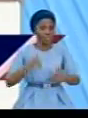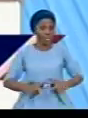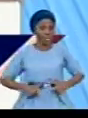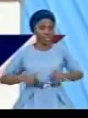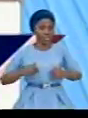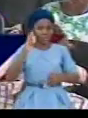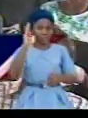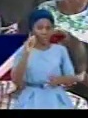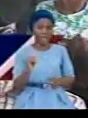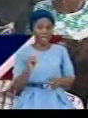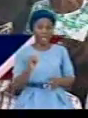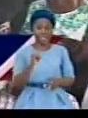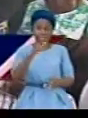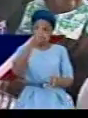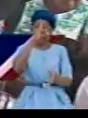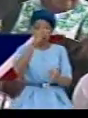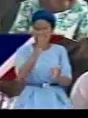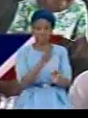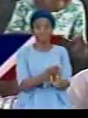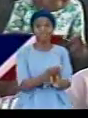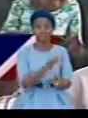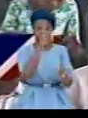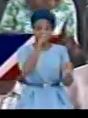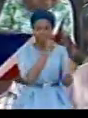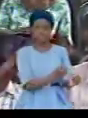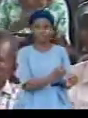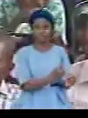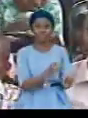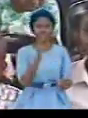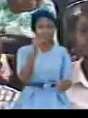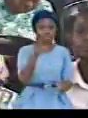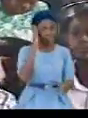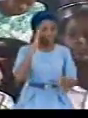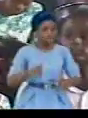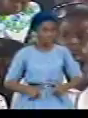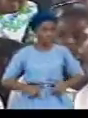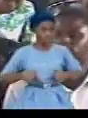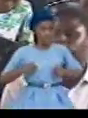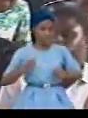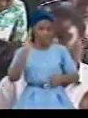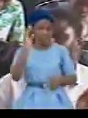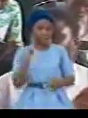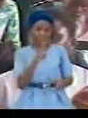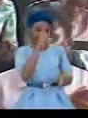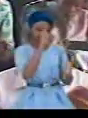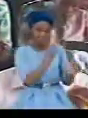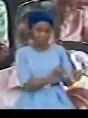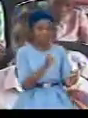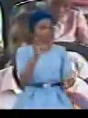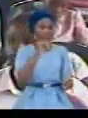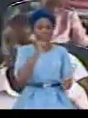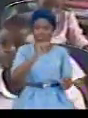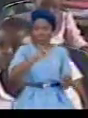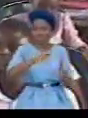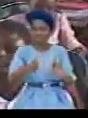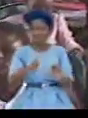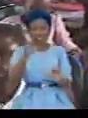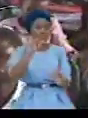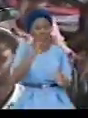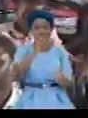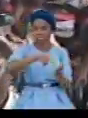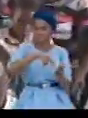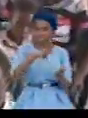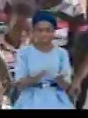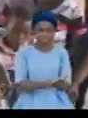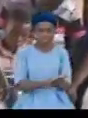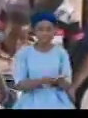you will not die. Yeah. You will triumph by faith, you will not fall. Yeah. You will overcome by